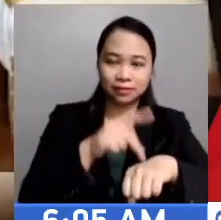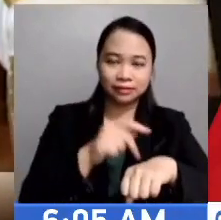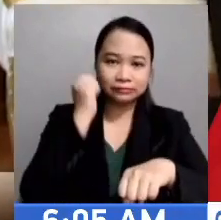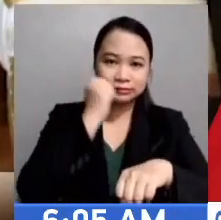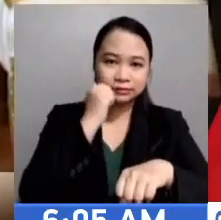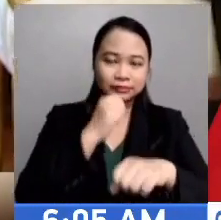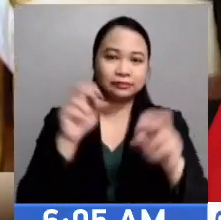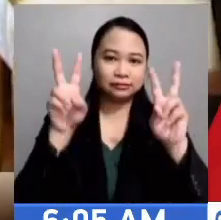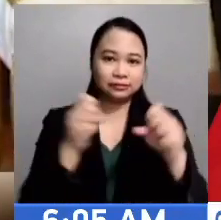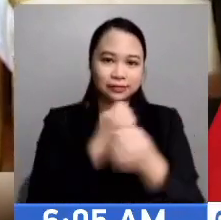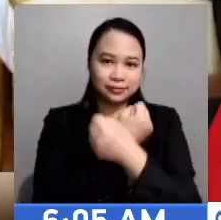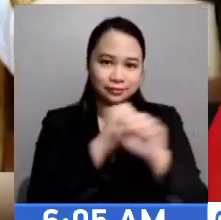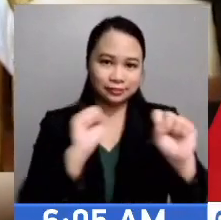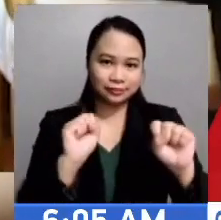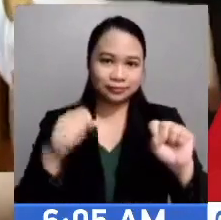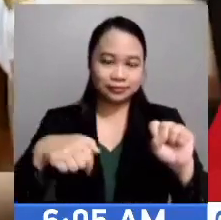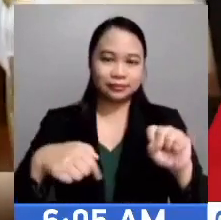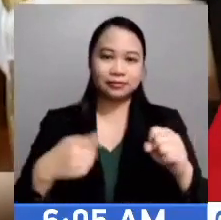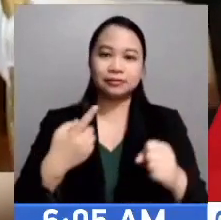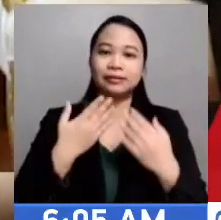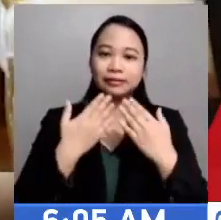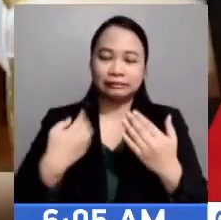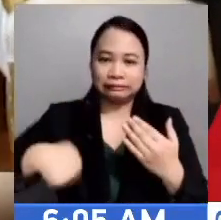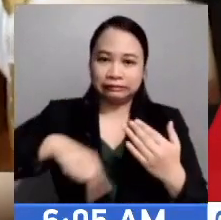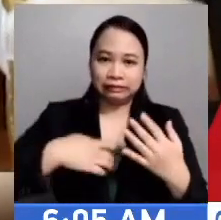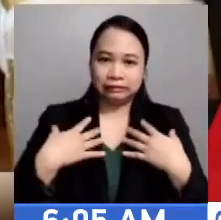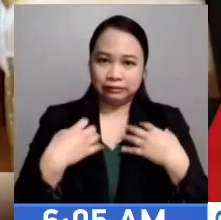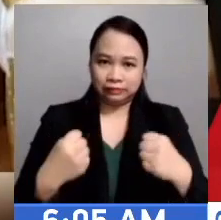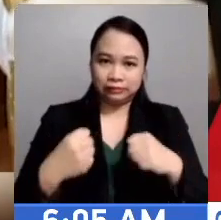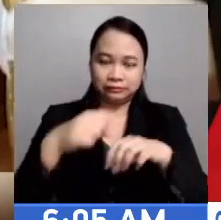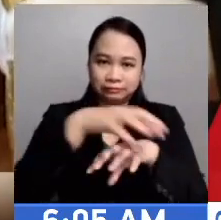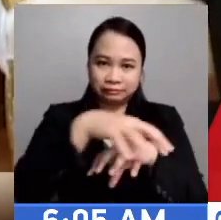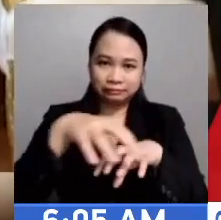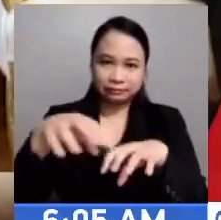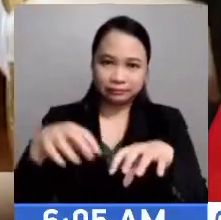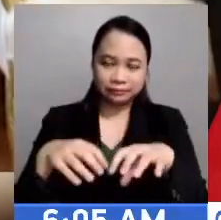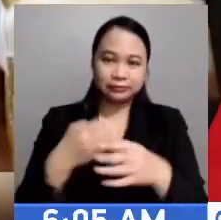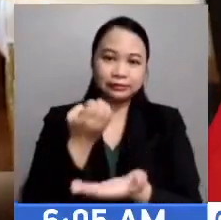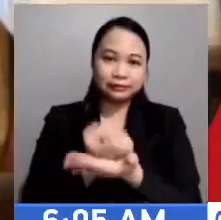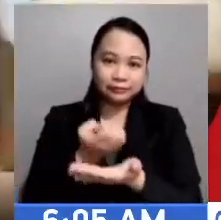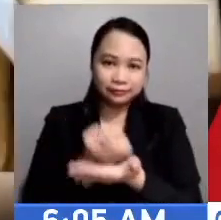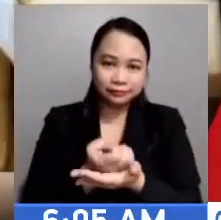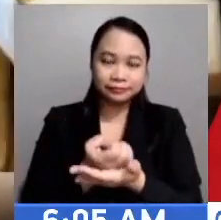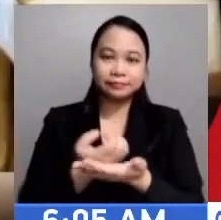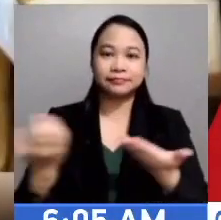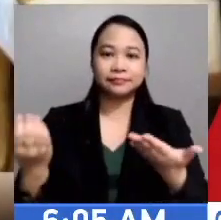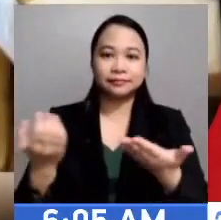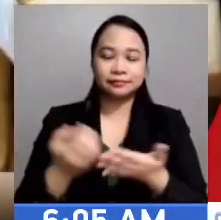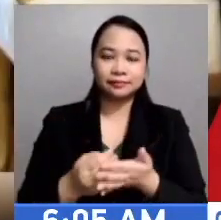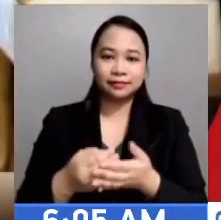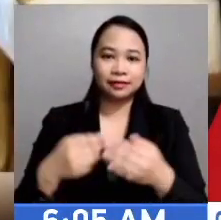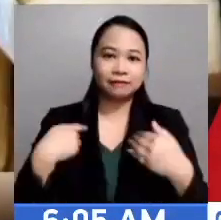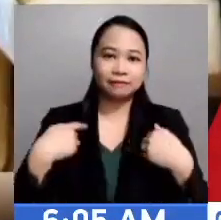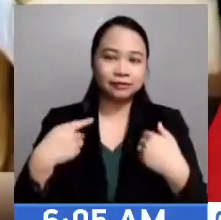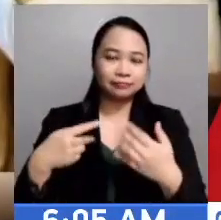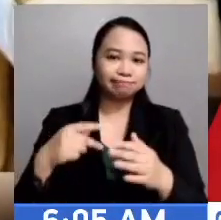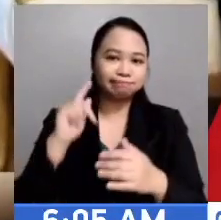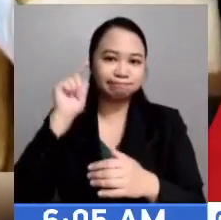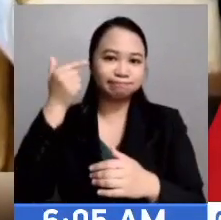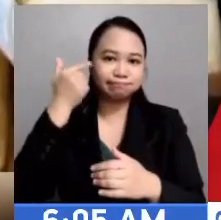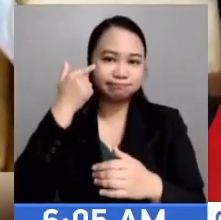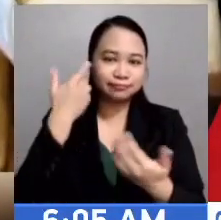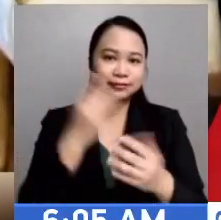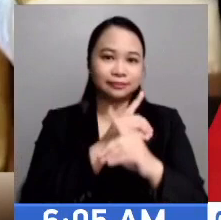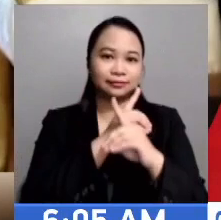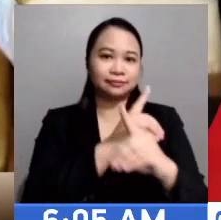in every way, yes. in the economic sense, in the political sense, defense, security. I